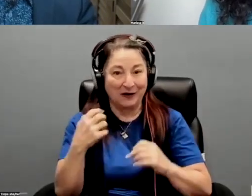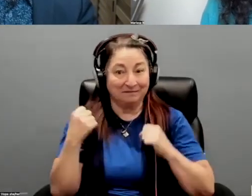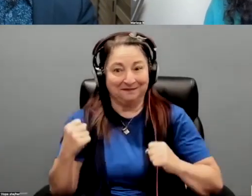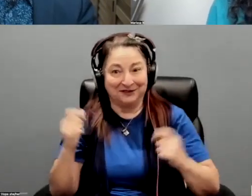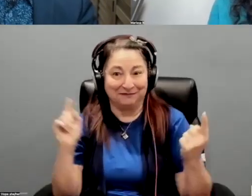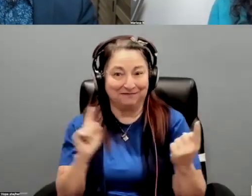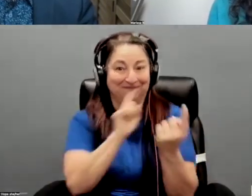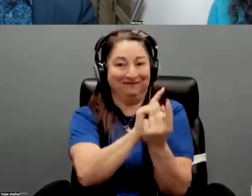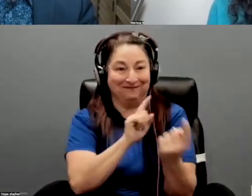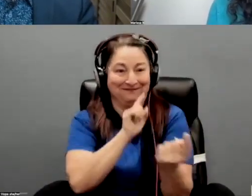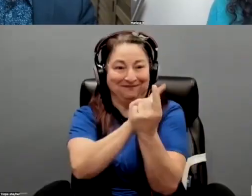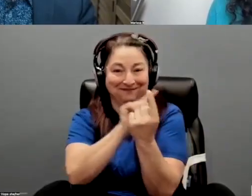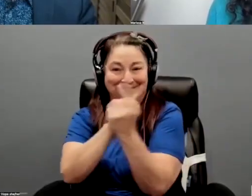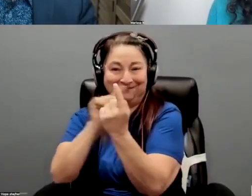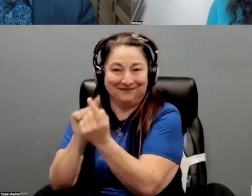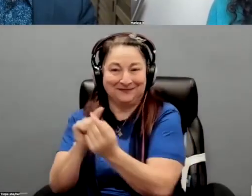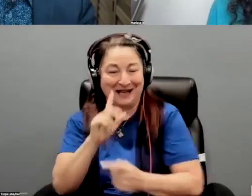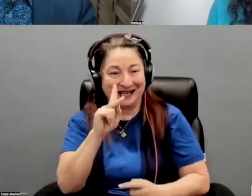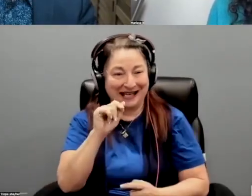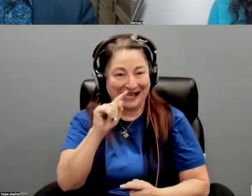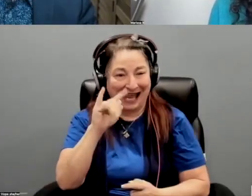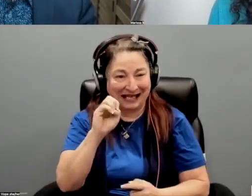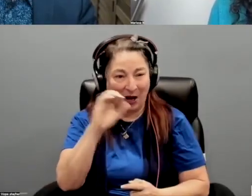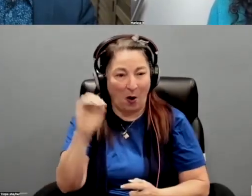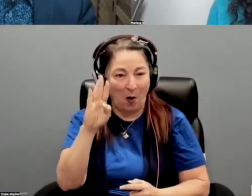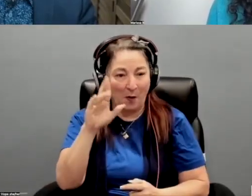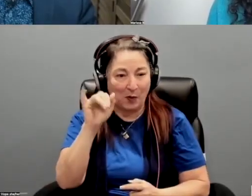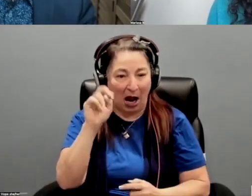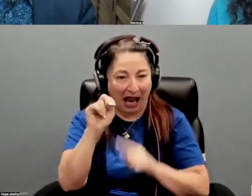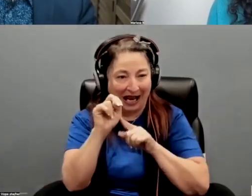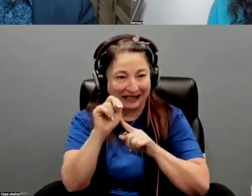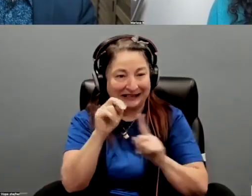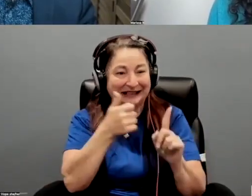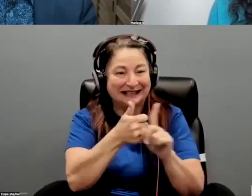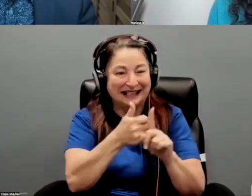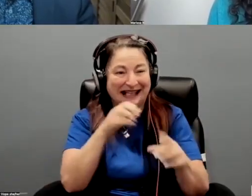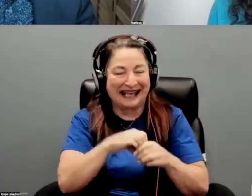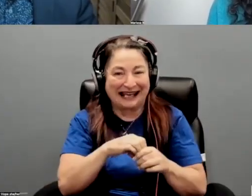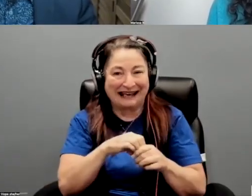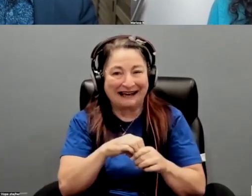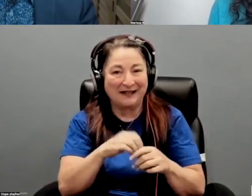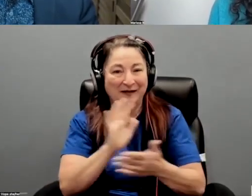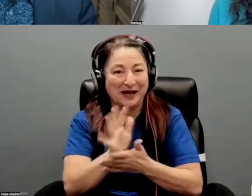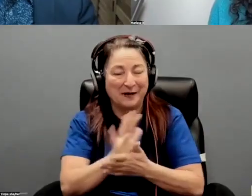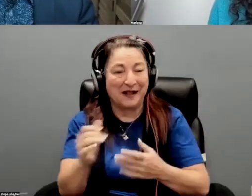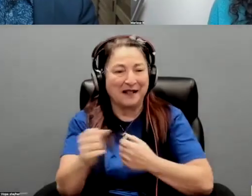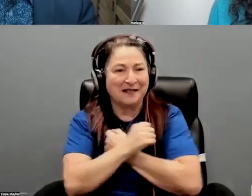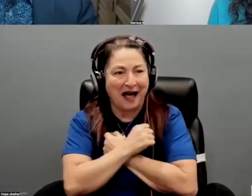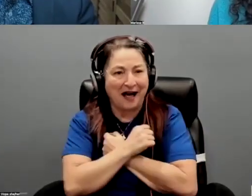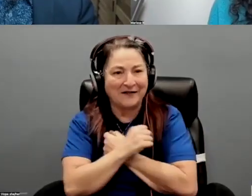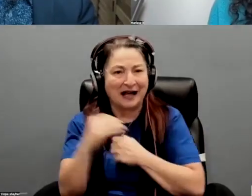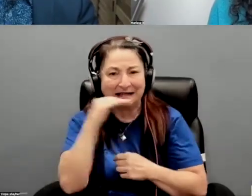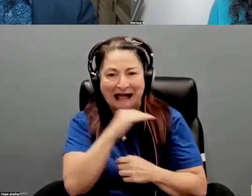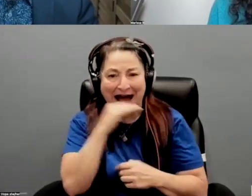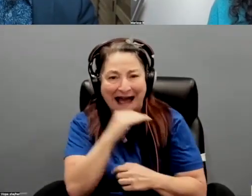but Katie O'Brien, who's in the film Love Lies Leading, she was there and